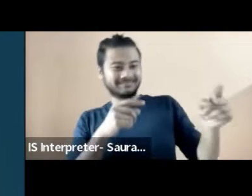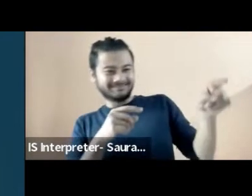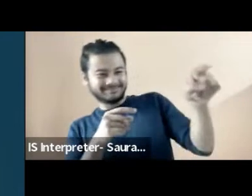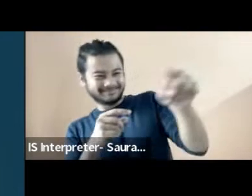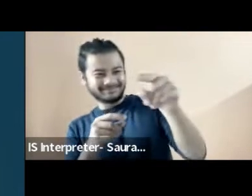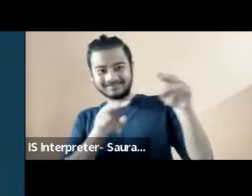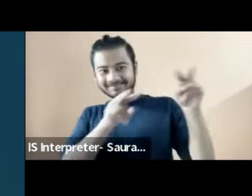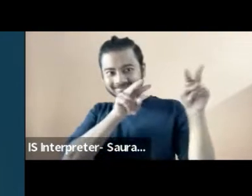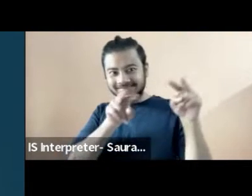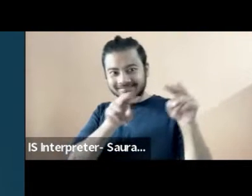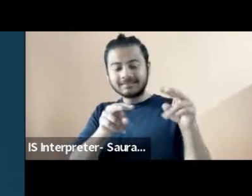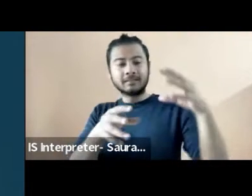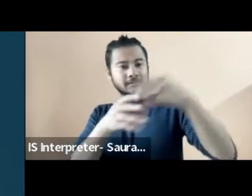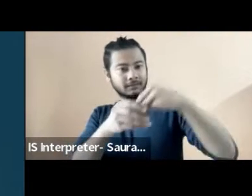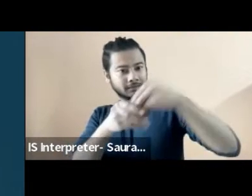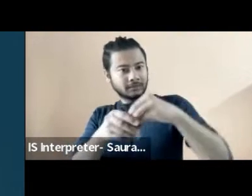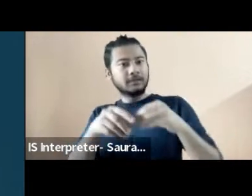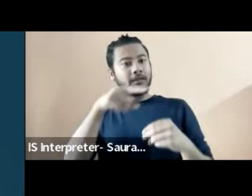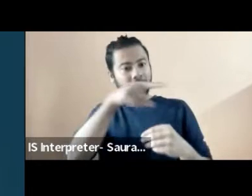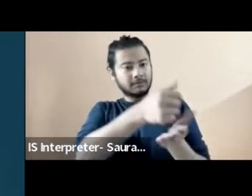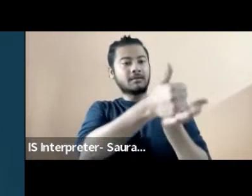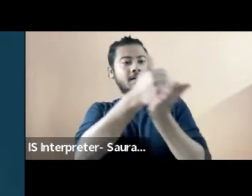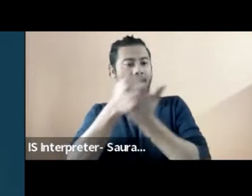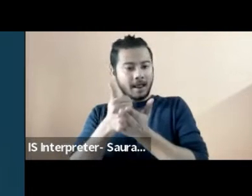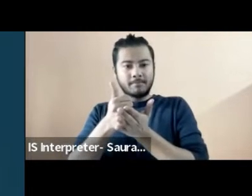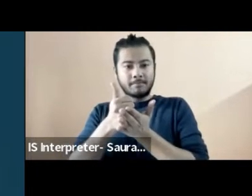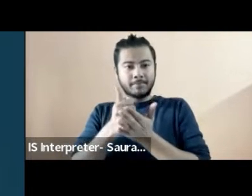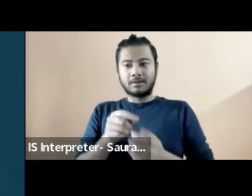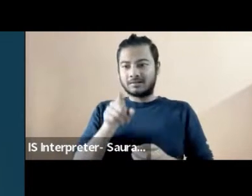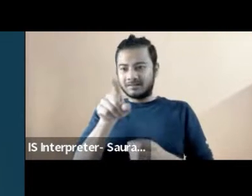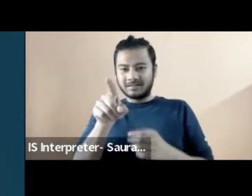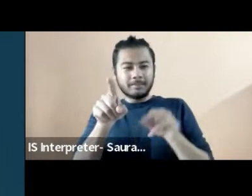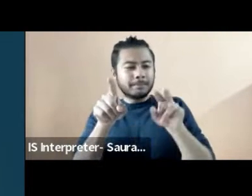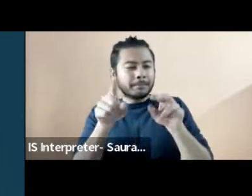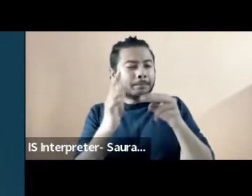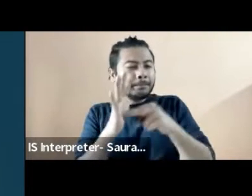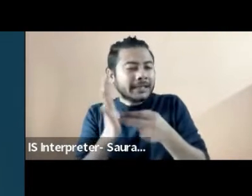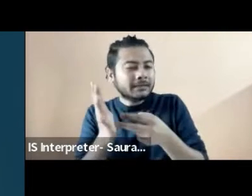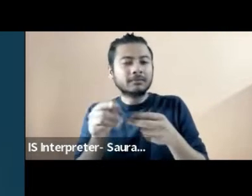getting together the text of the annotations and also the references.